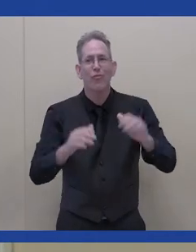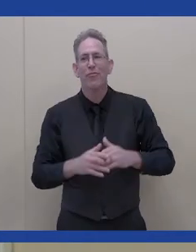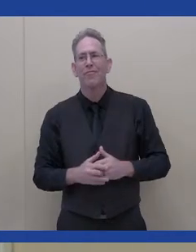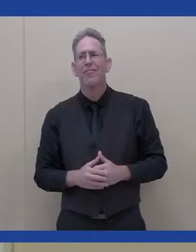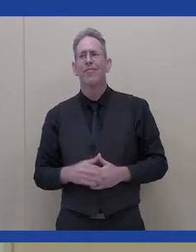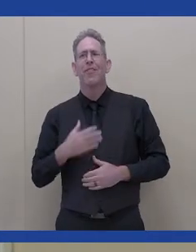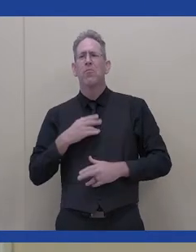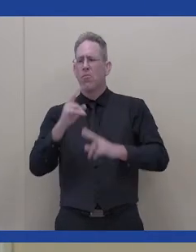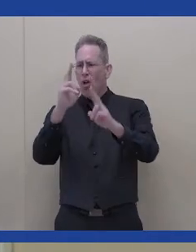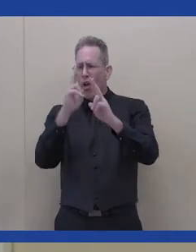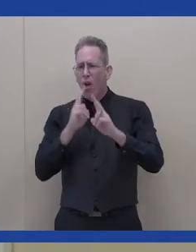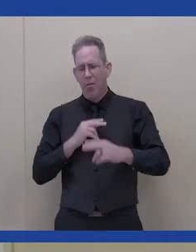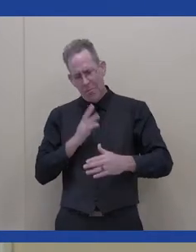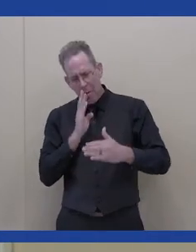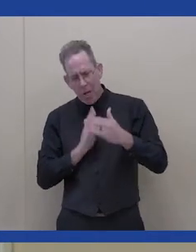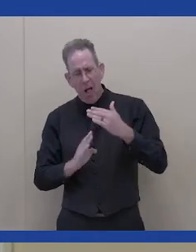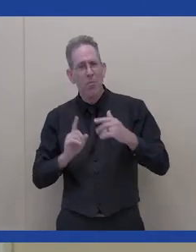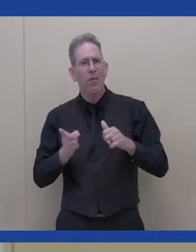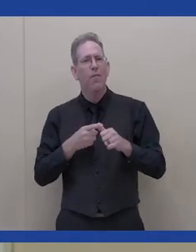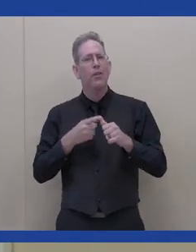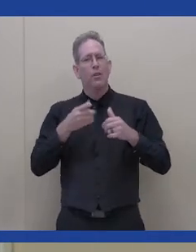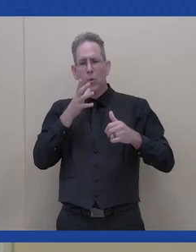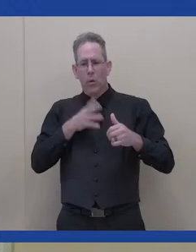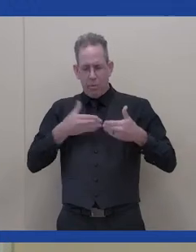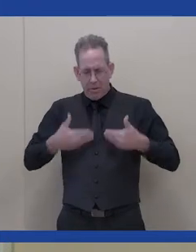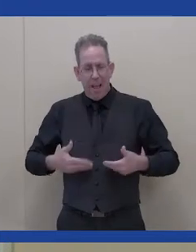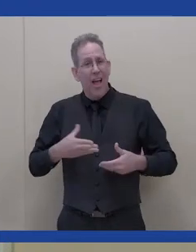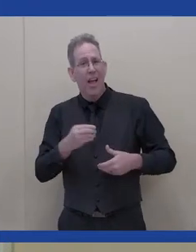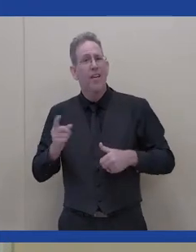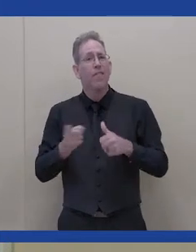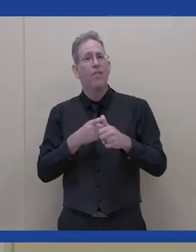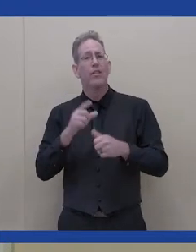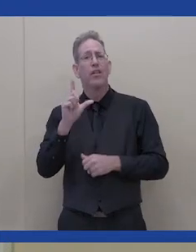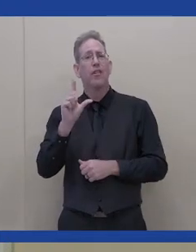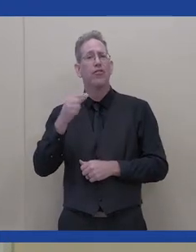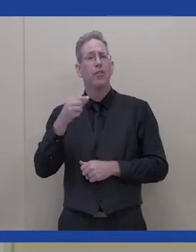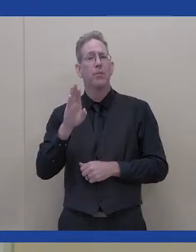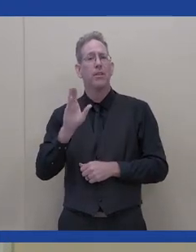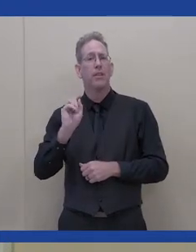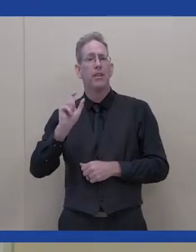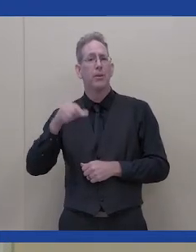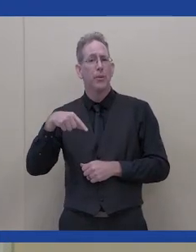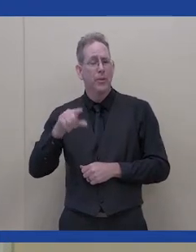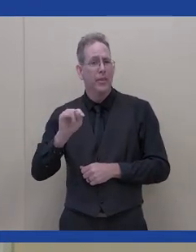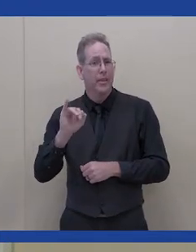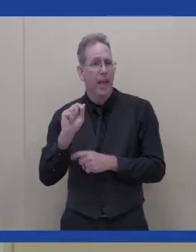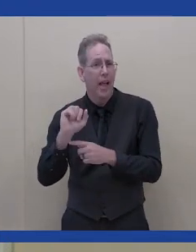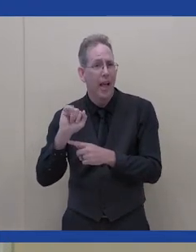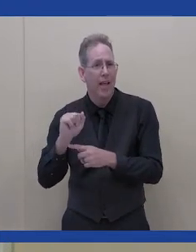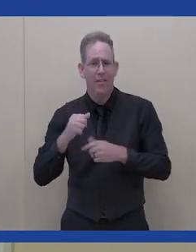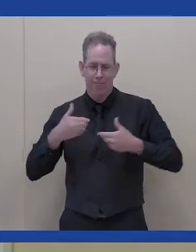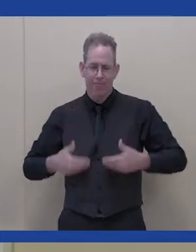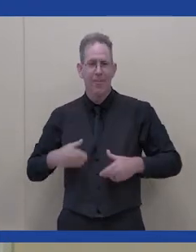the first woman and first openly LGBTQ person to serve as Burlington's mayor.